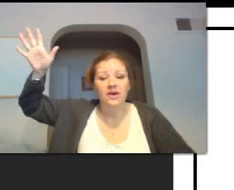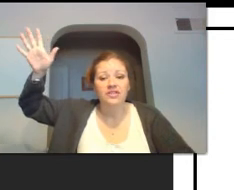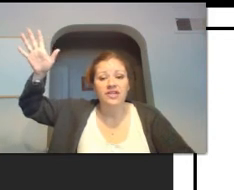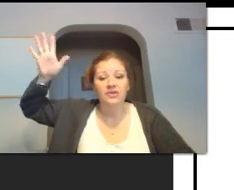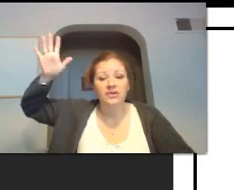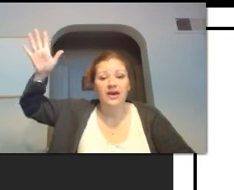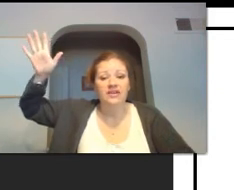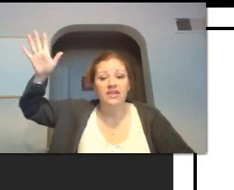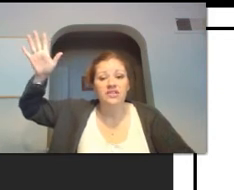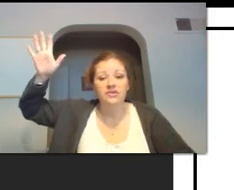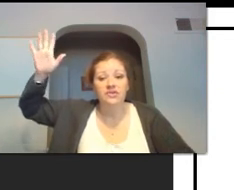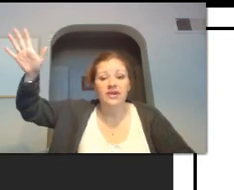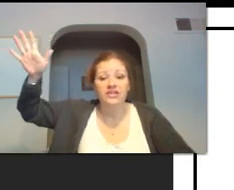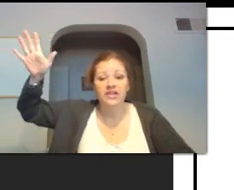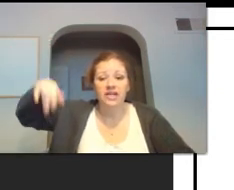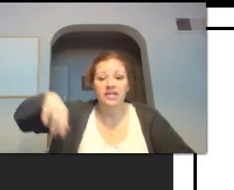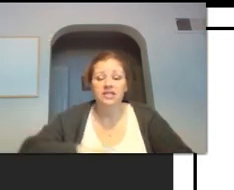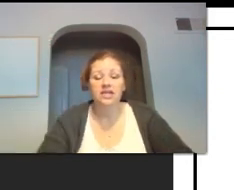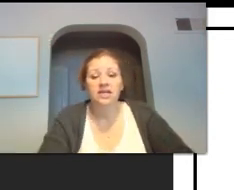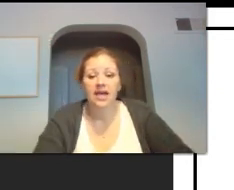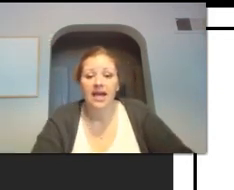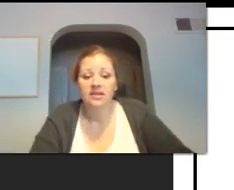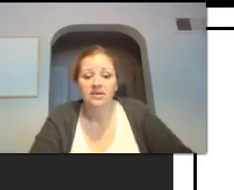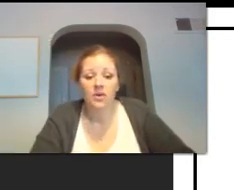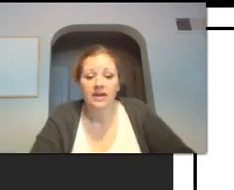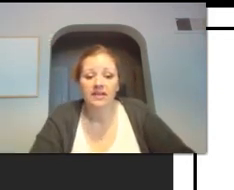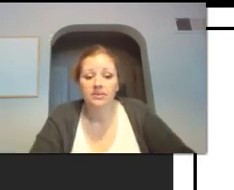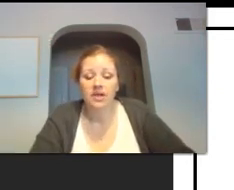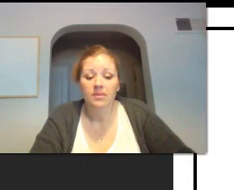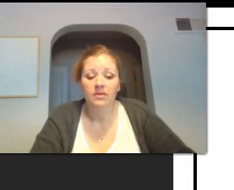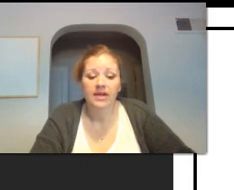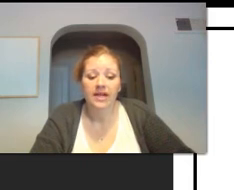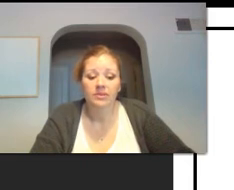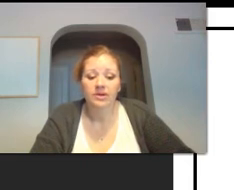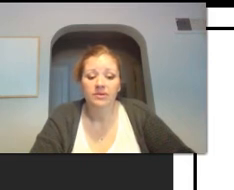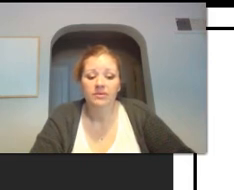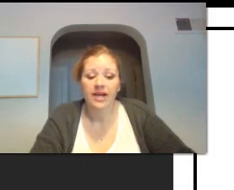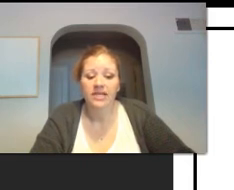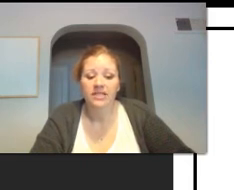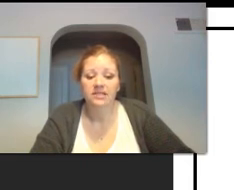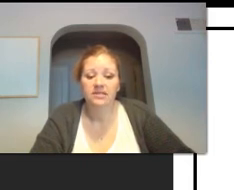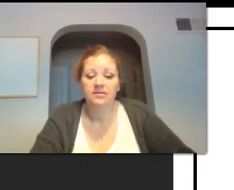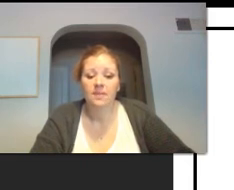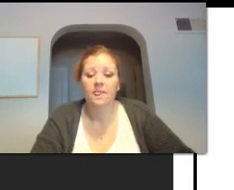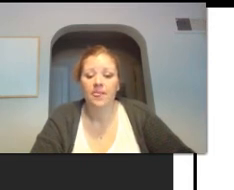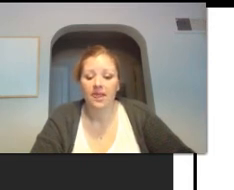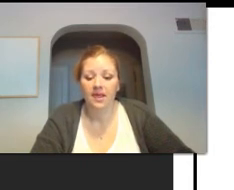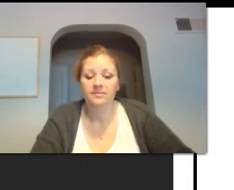have a question or you have an issue, you can raise your hand and one of us will come over and help you, right?